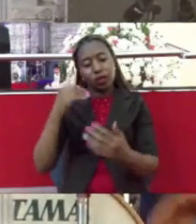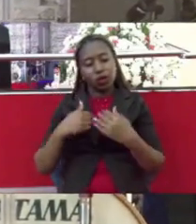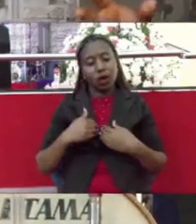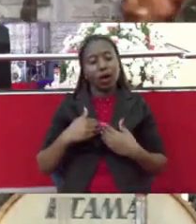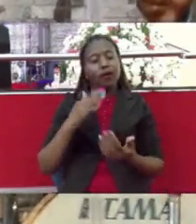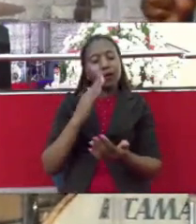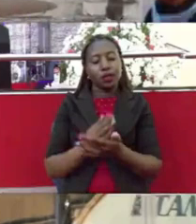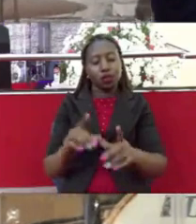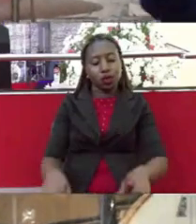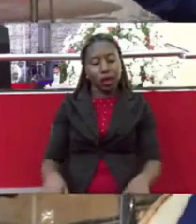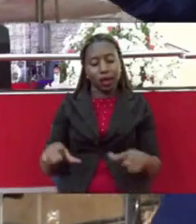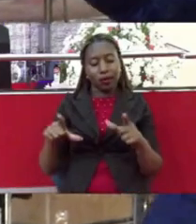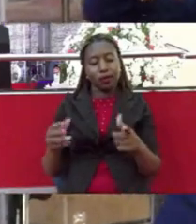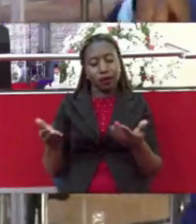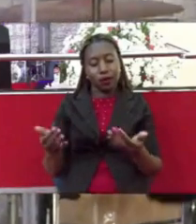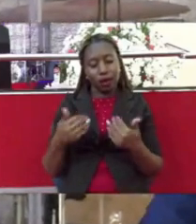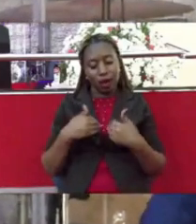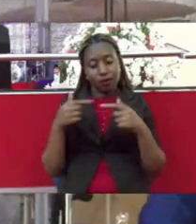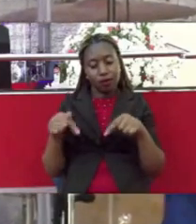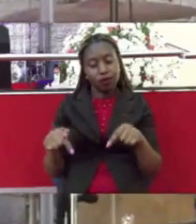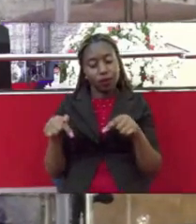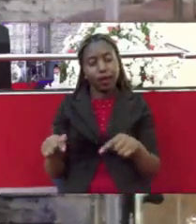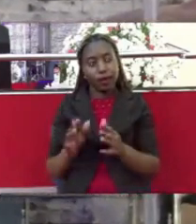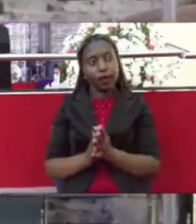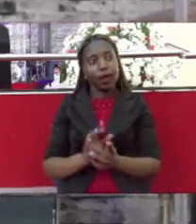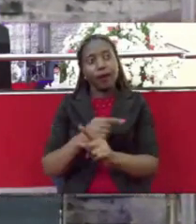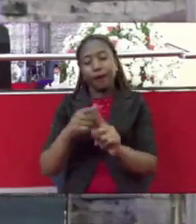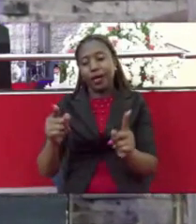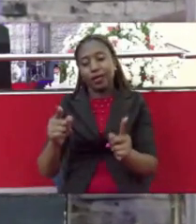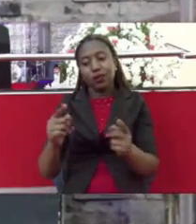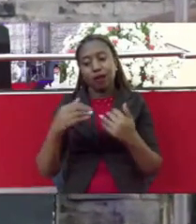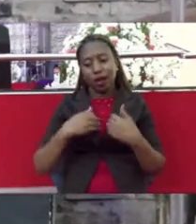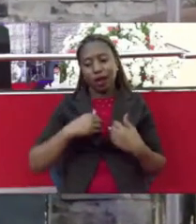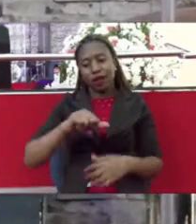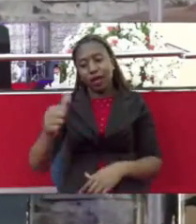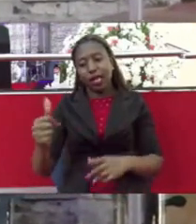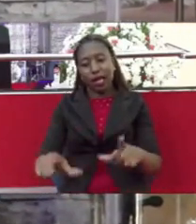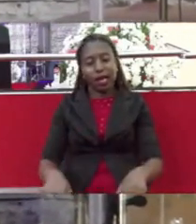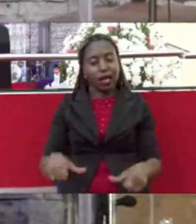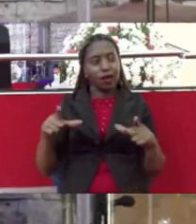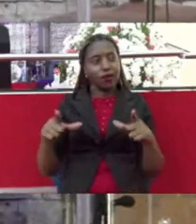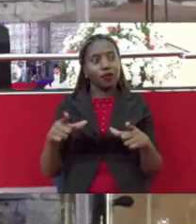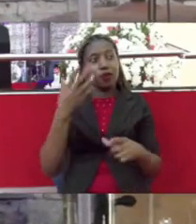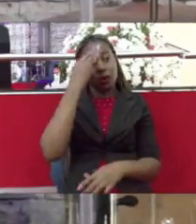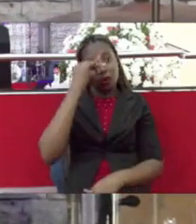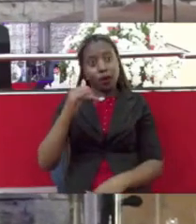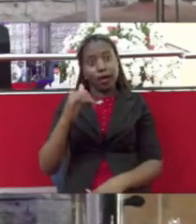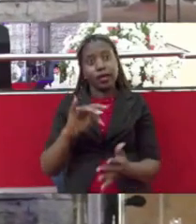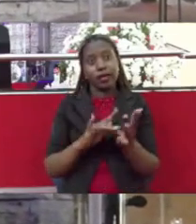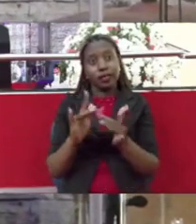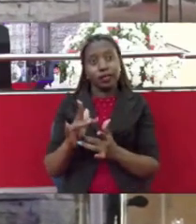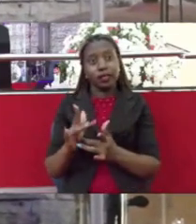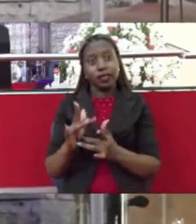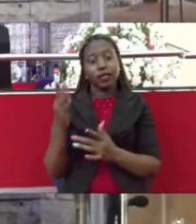Lakini ni vema tutambue kwamba tuko na maisha tunayoishi leo. And we have another life. Na tuko na maisha mengine. Because Jesus in his hands. Kwa sababu